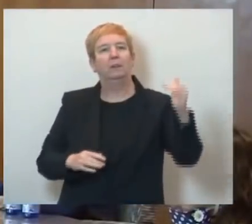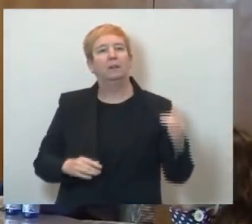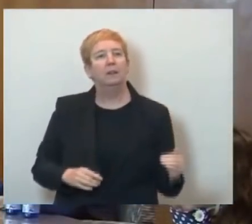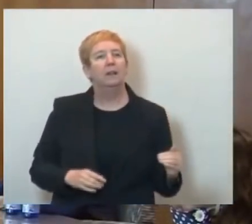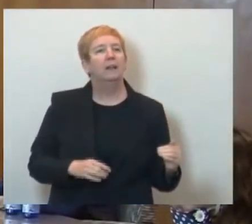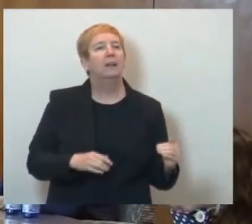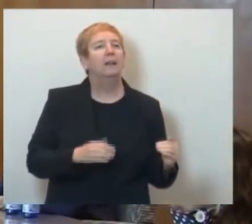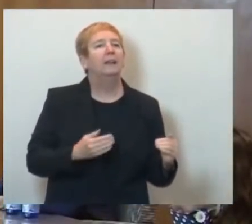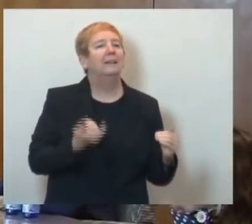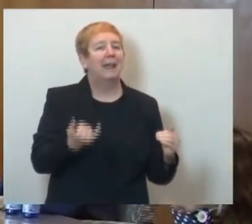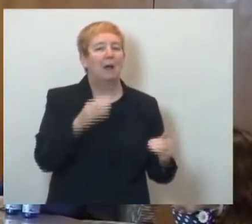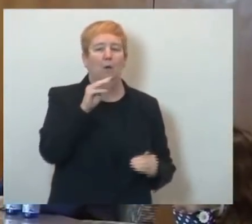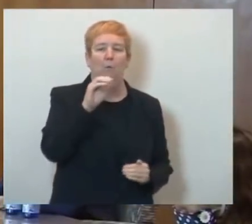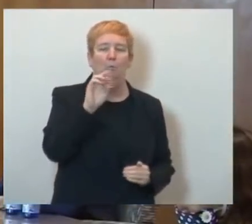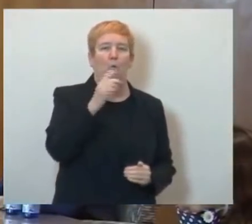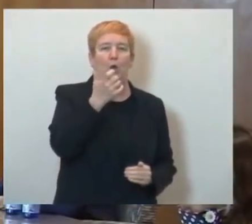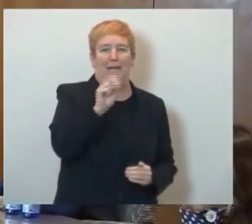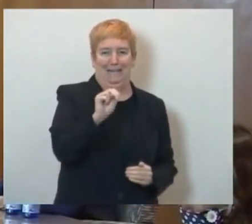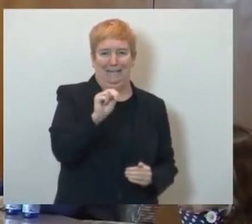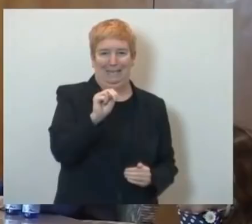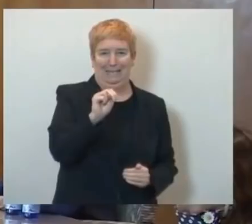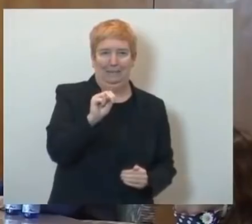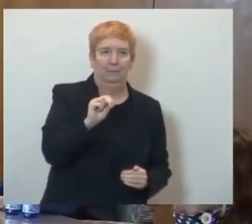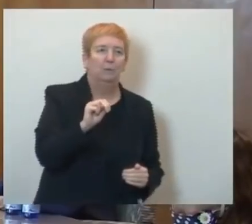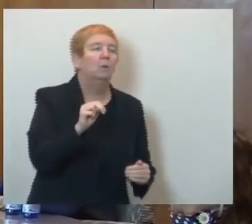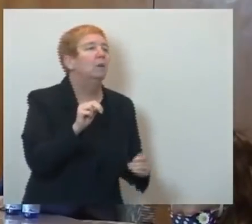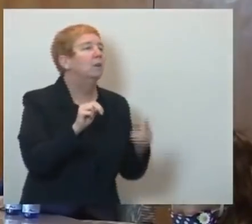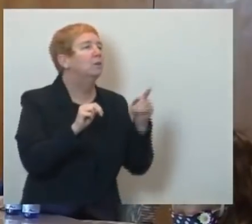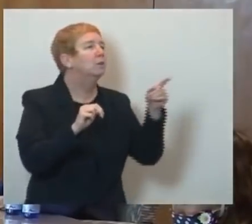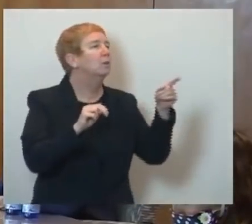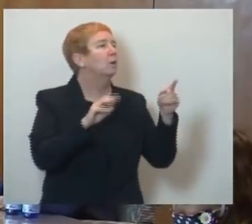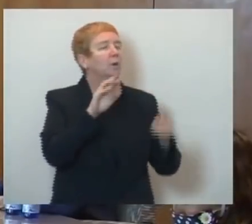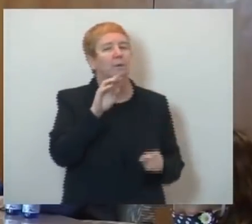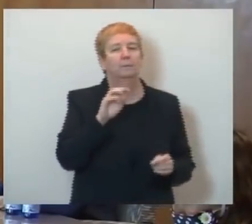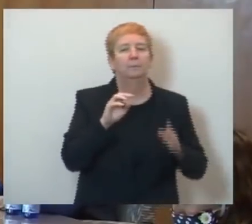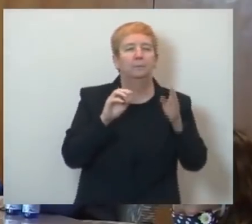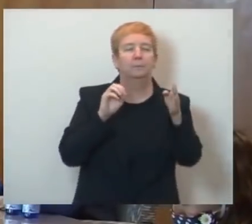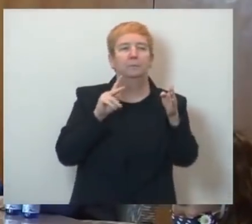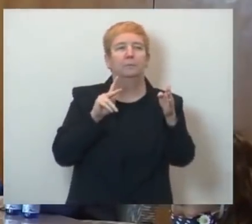AP. Morgan, you're unmuted. Go ahead and ask your question.